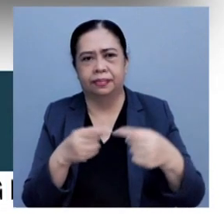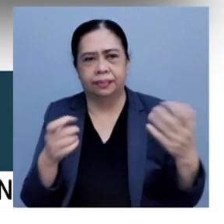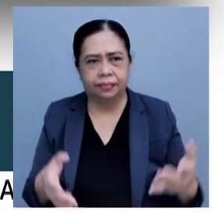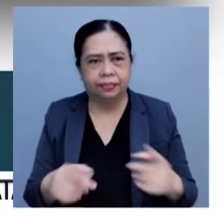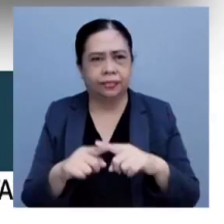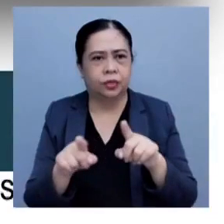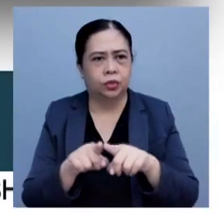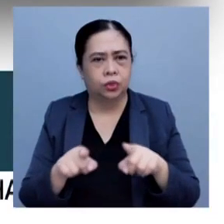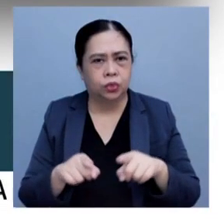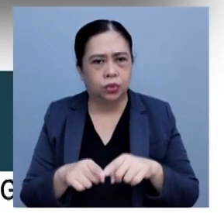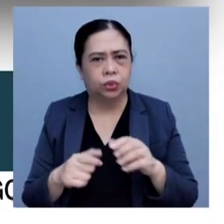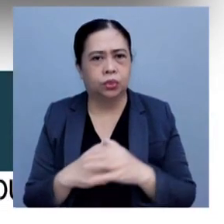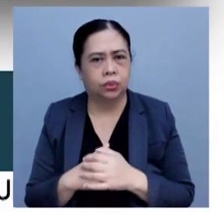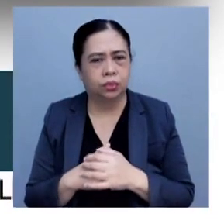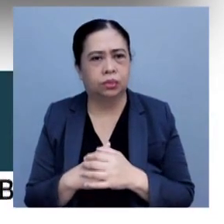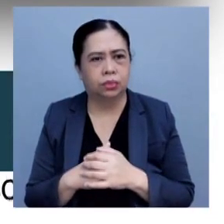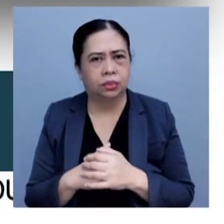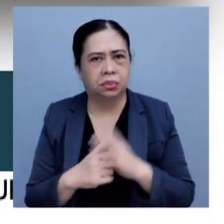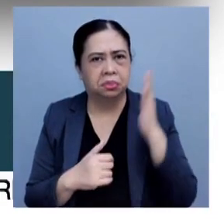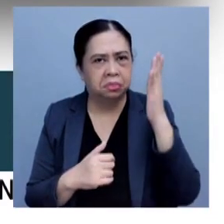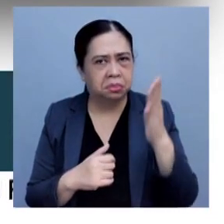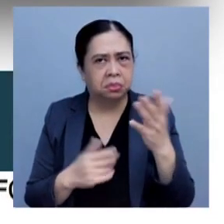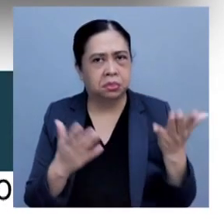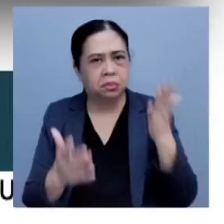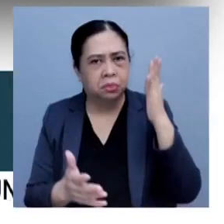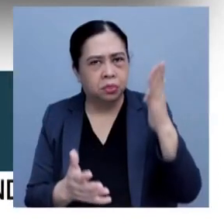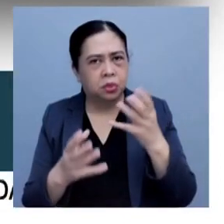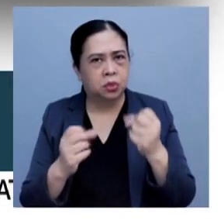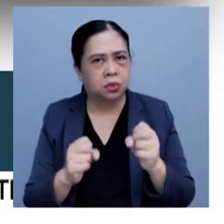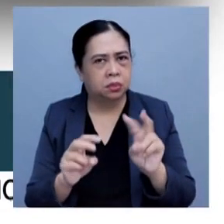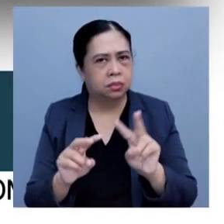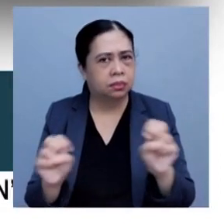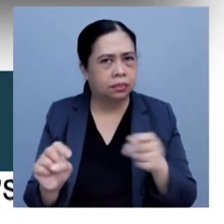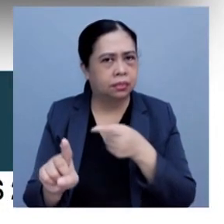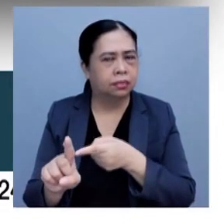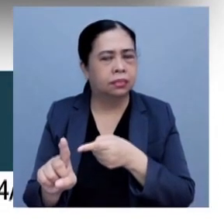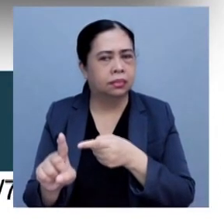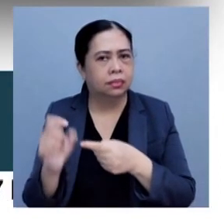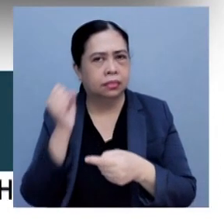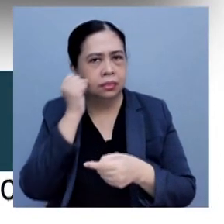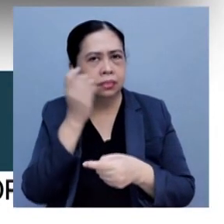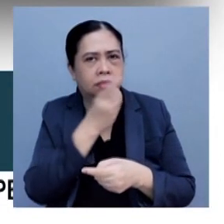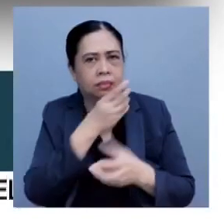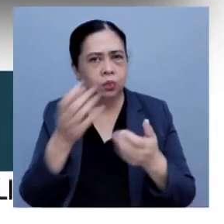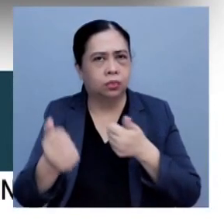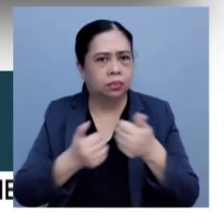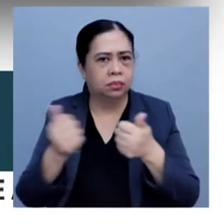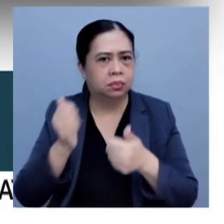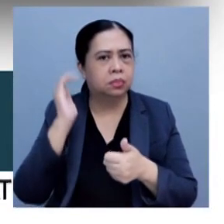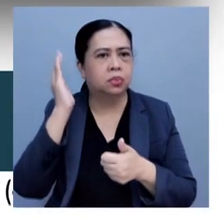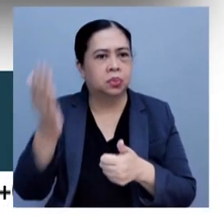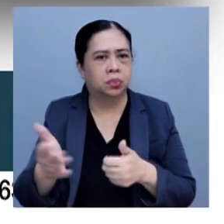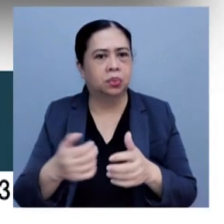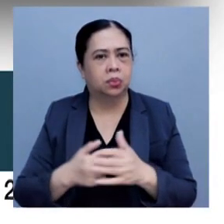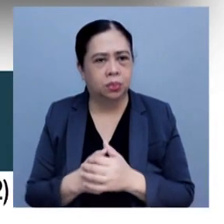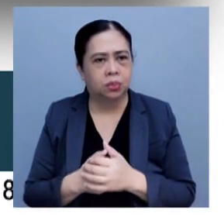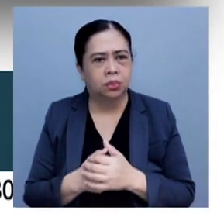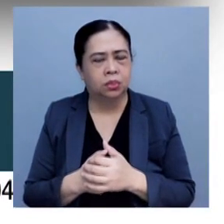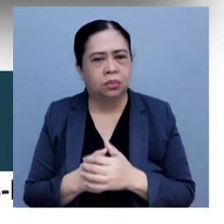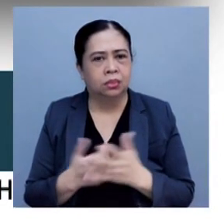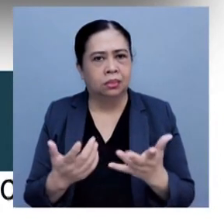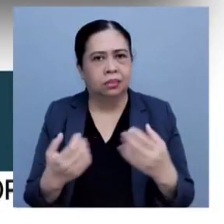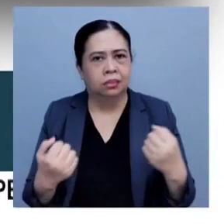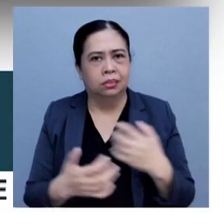mga pupwedeng magiging piktado sa pagtakbo ni Vice Mayor Indesara sa bilang pangulo